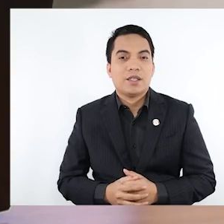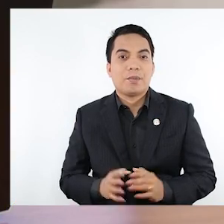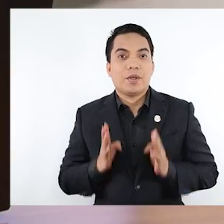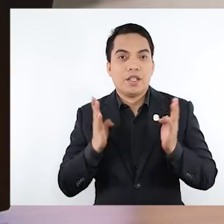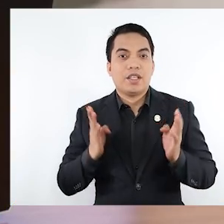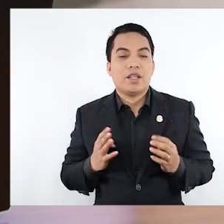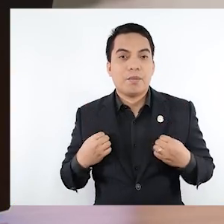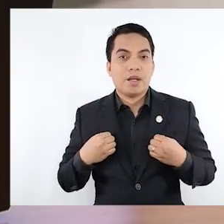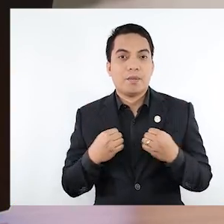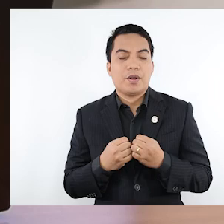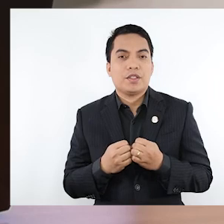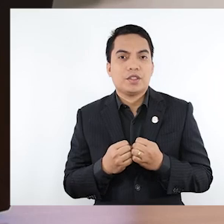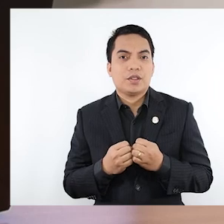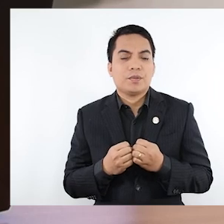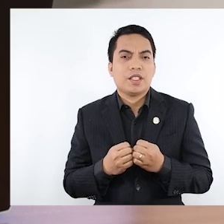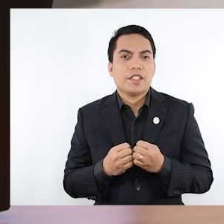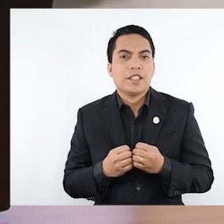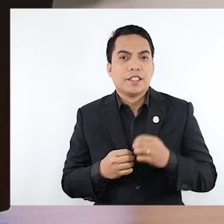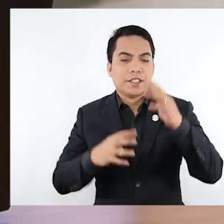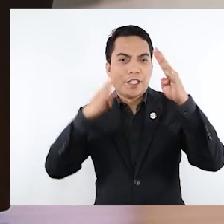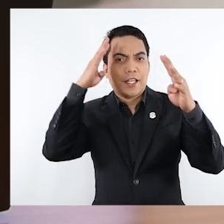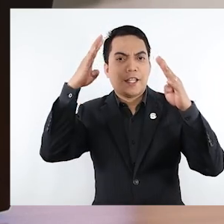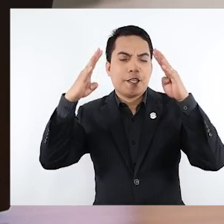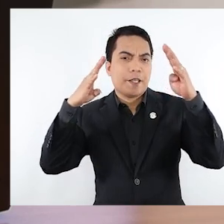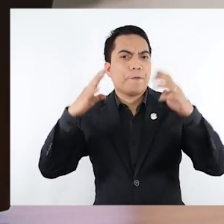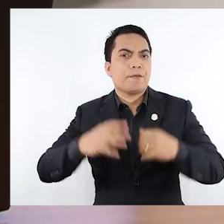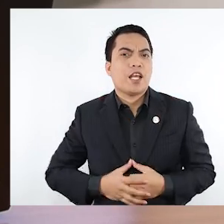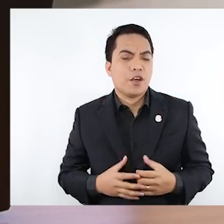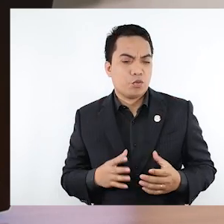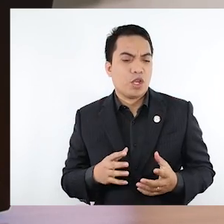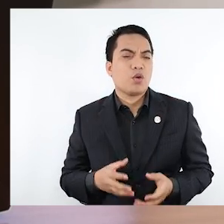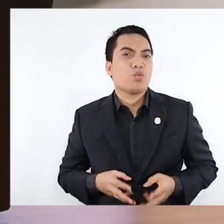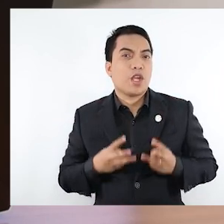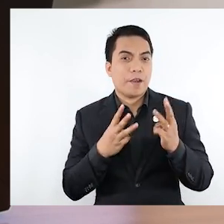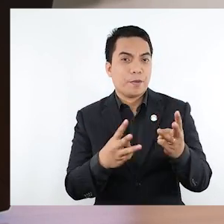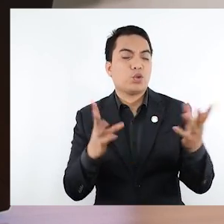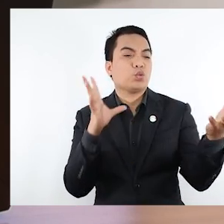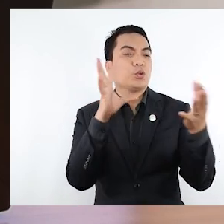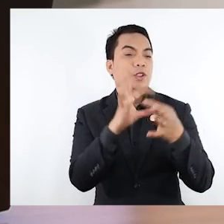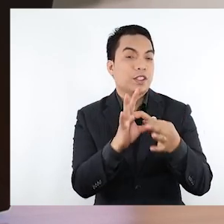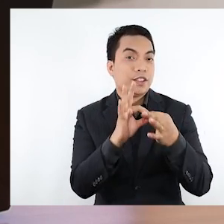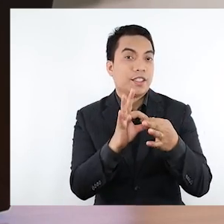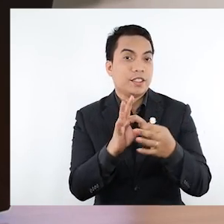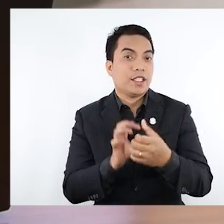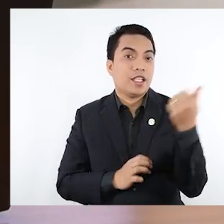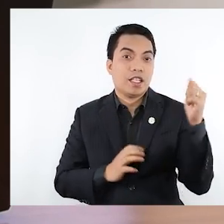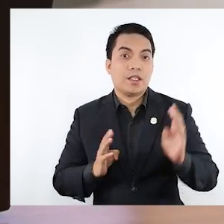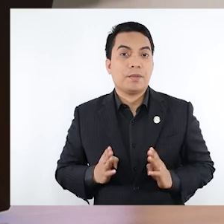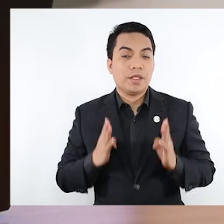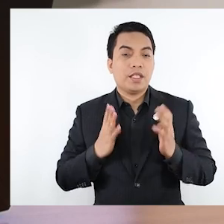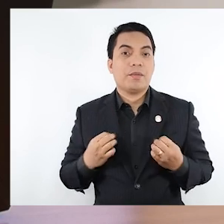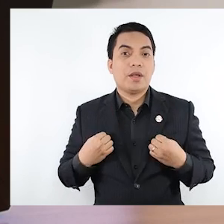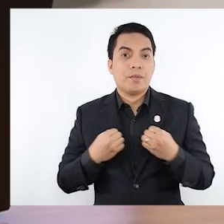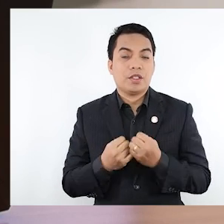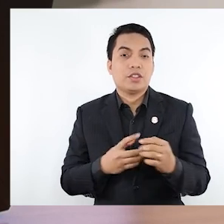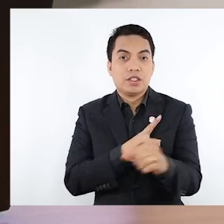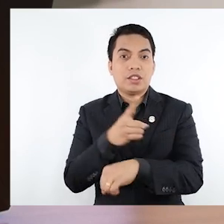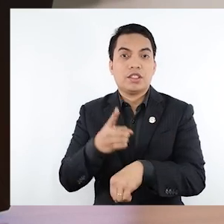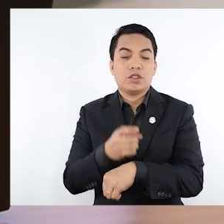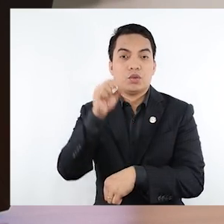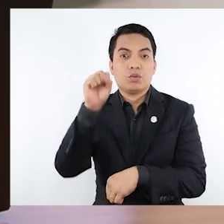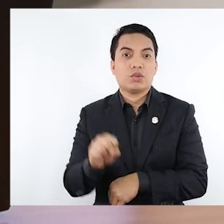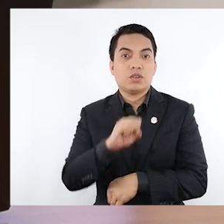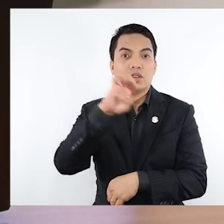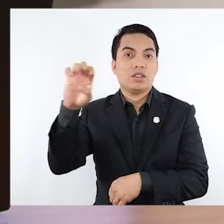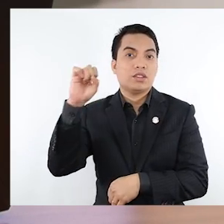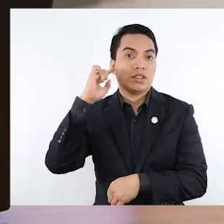Binhi members get creative in finding ways to maintain their strong bond with their fellow Binhi members in the District of